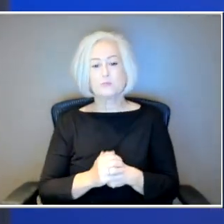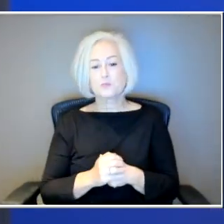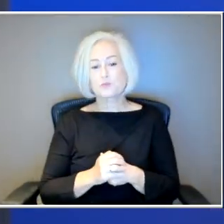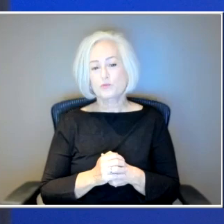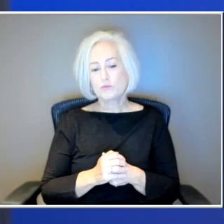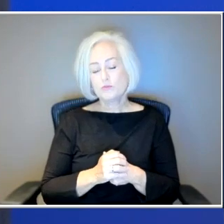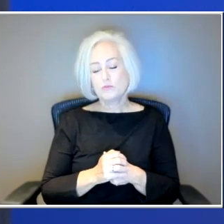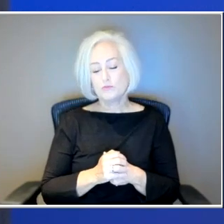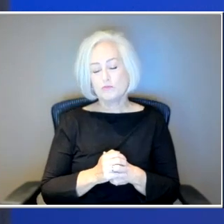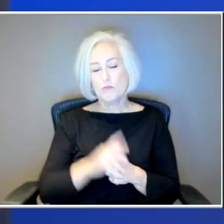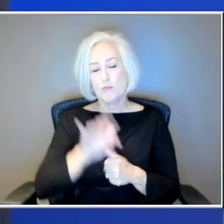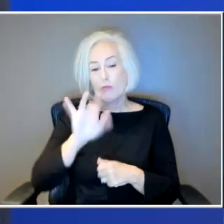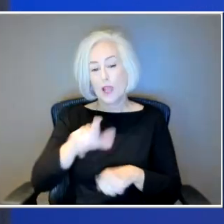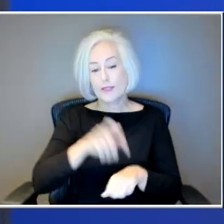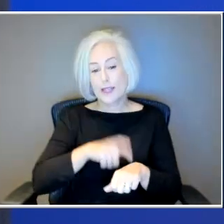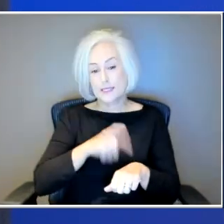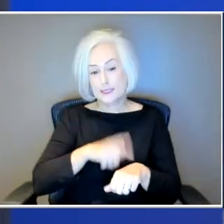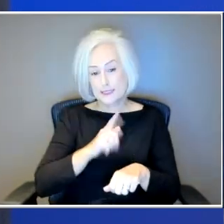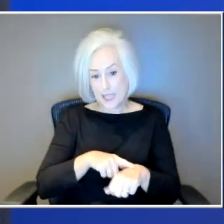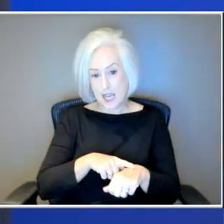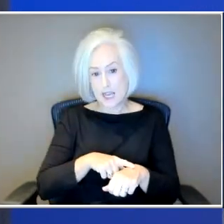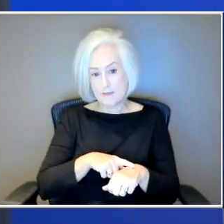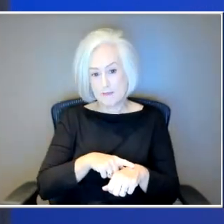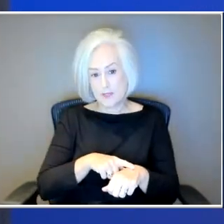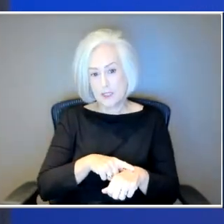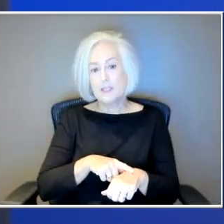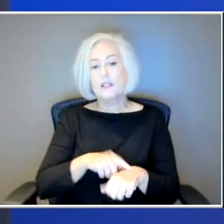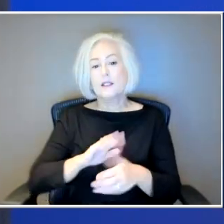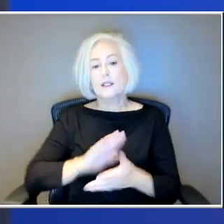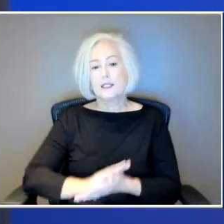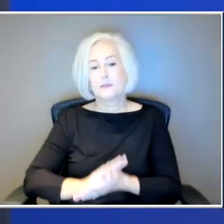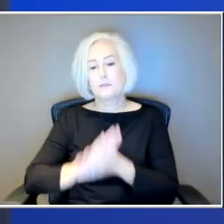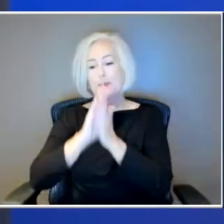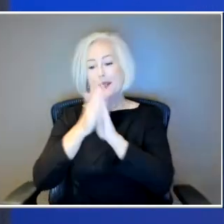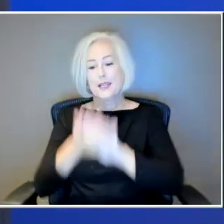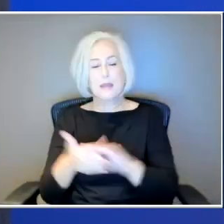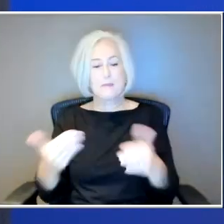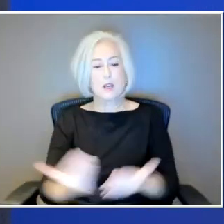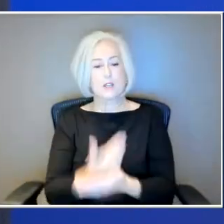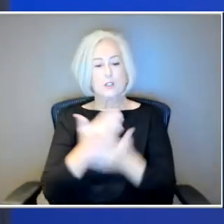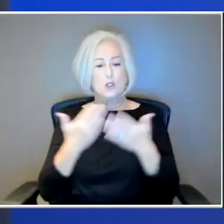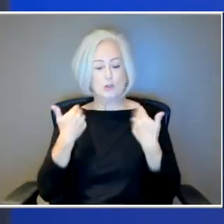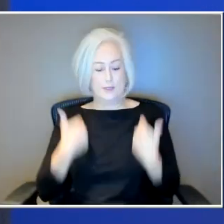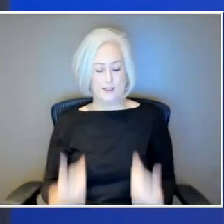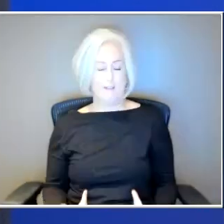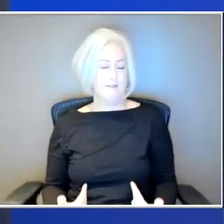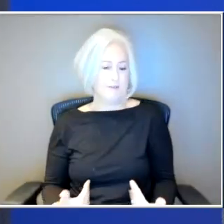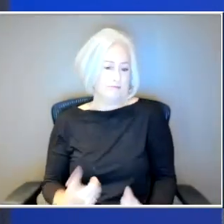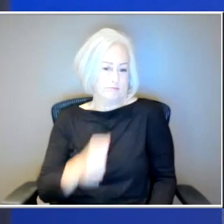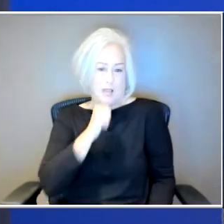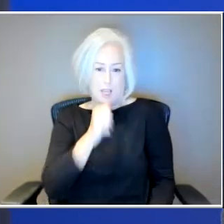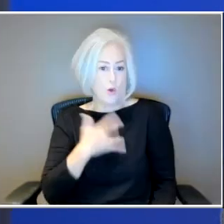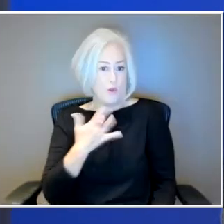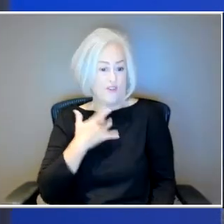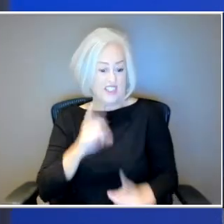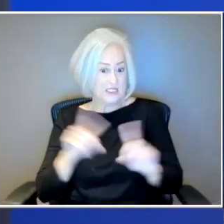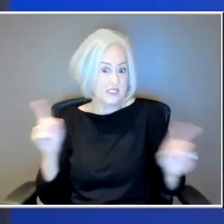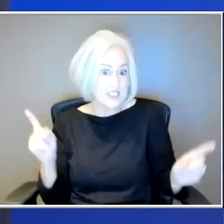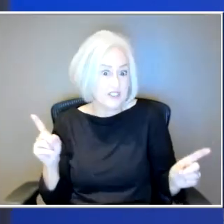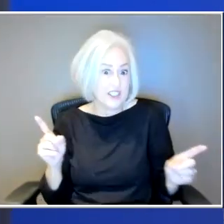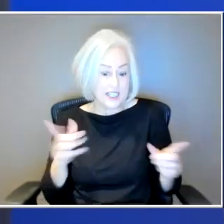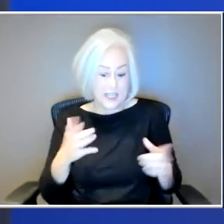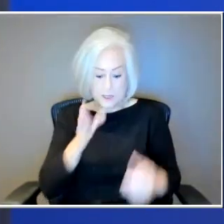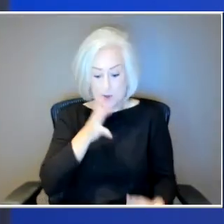the time, transitioned into, it became my new self, and I don't feel any different as a woman or as an individual with this